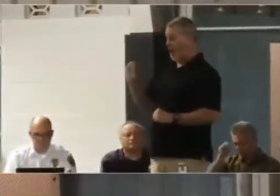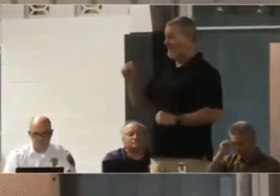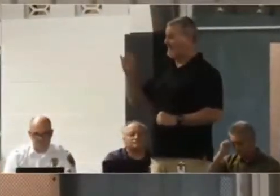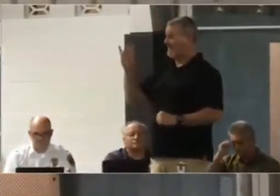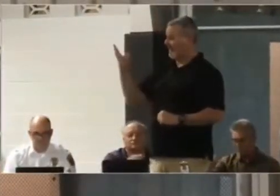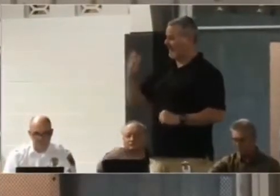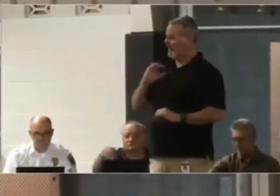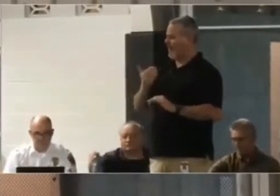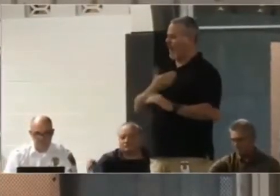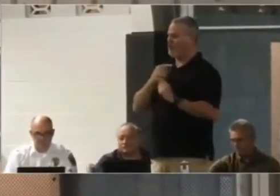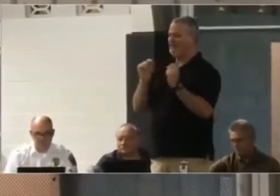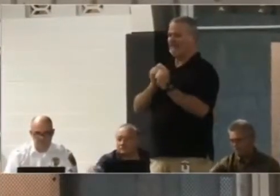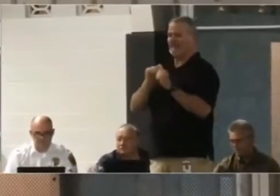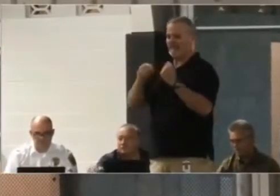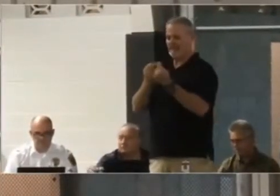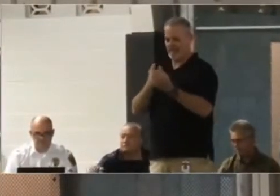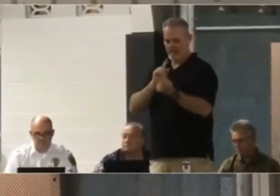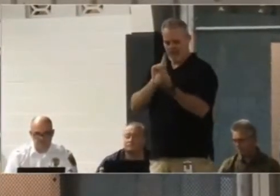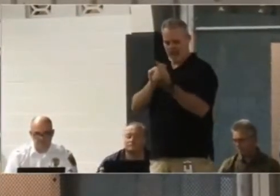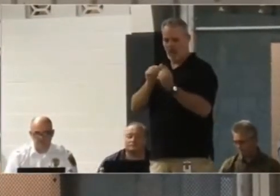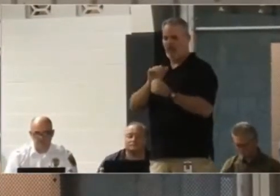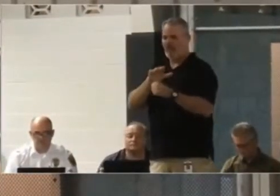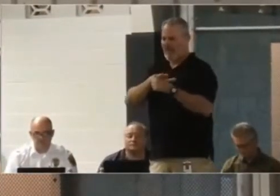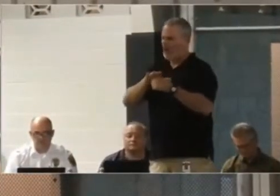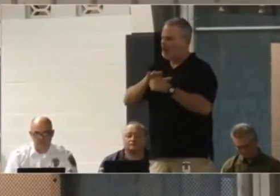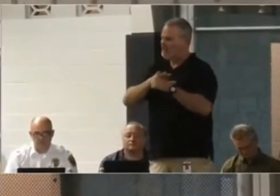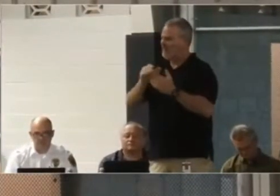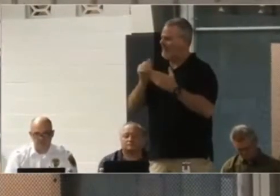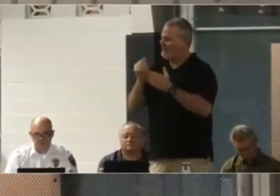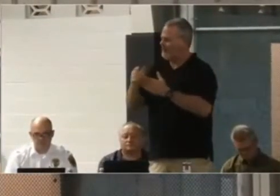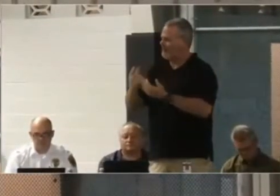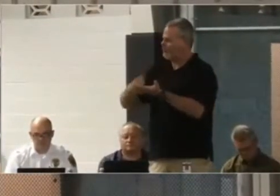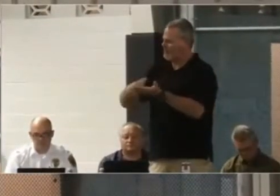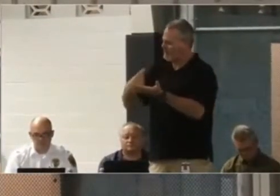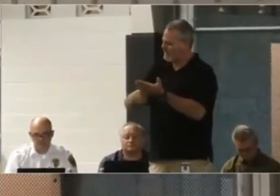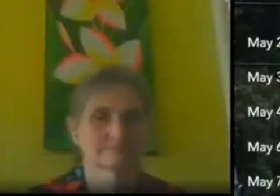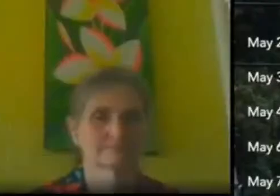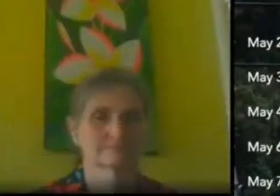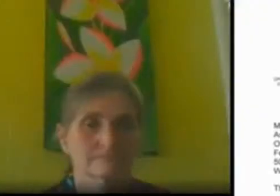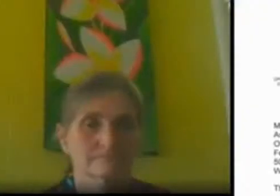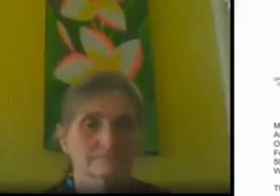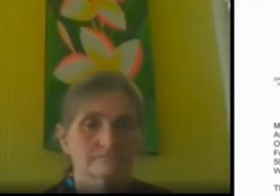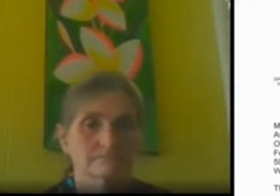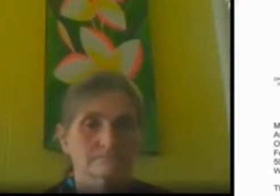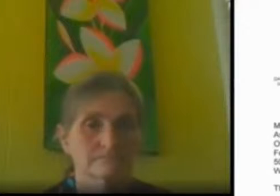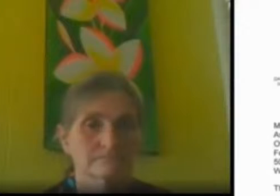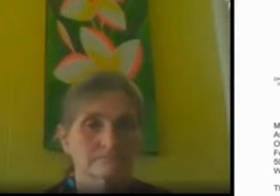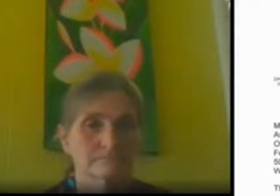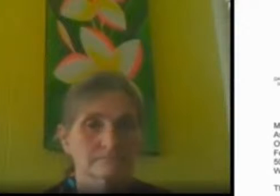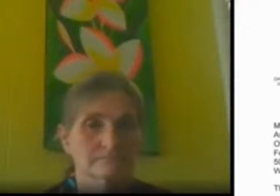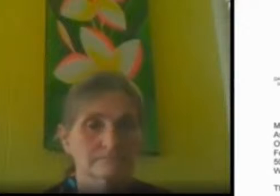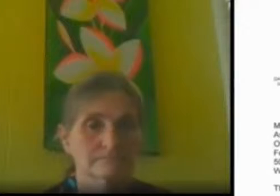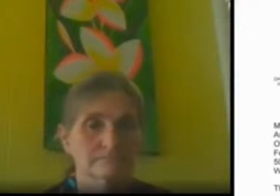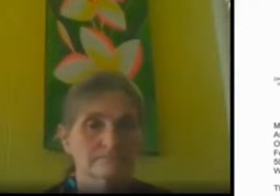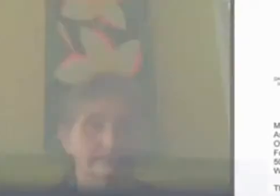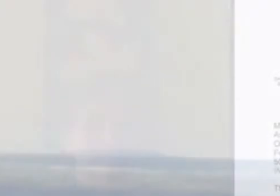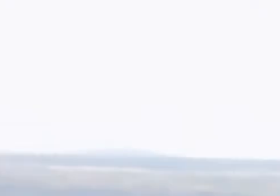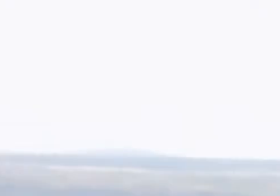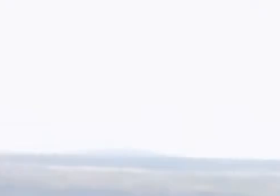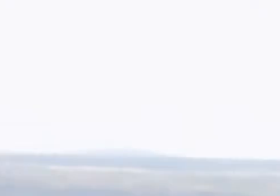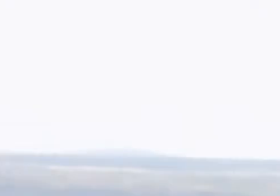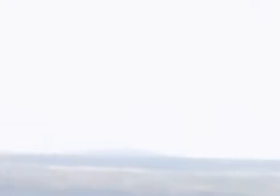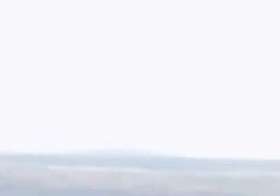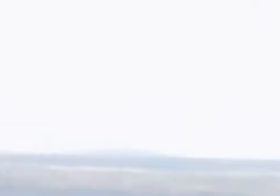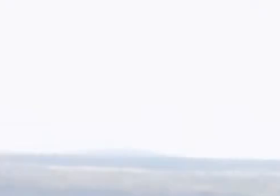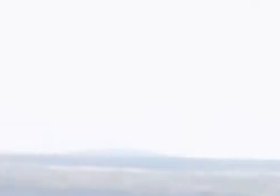network in place means we can provide more than just volcano education, but any other preparedness information as well. What we were working for really came about in